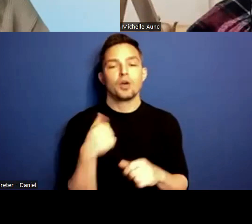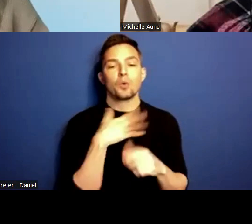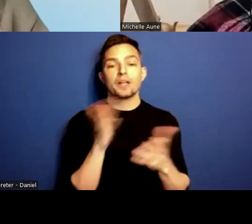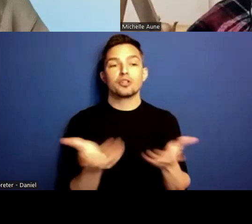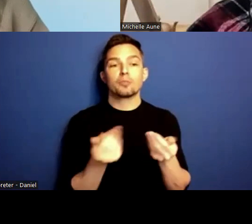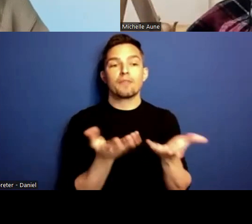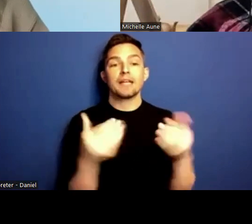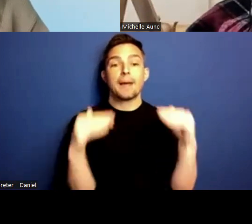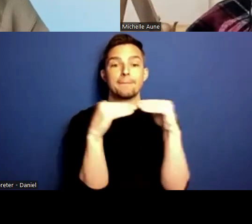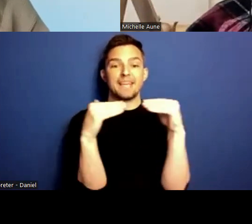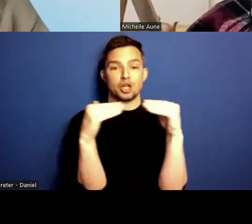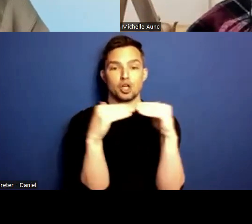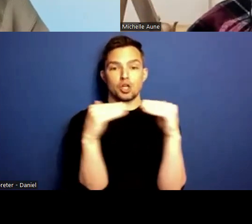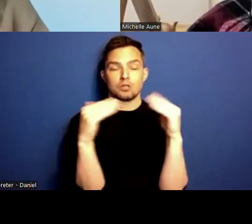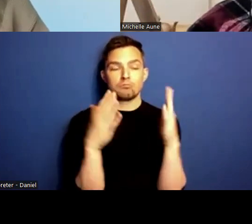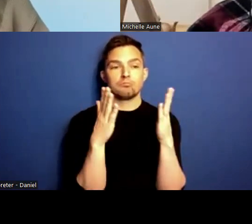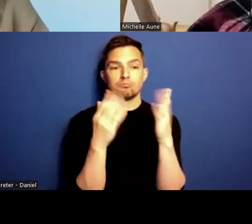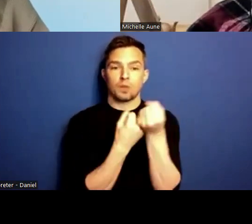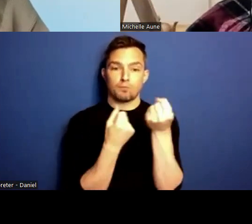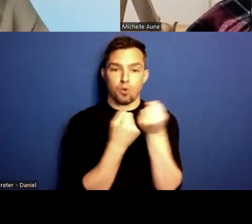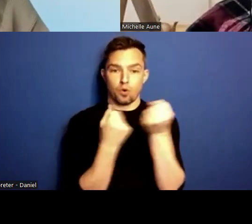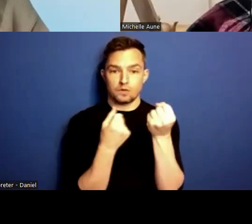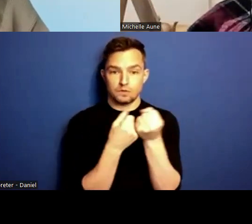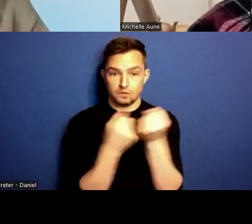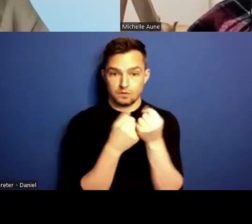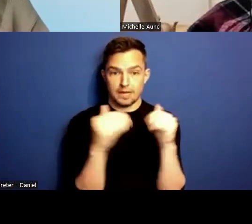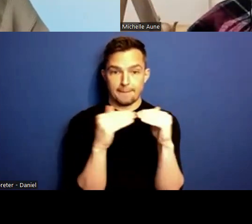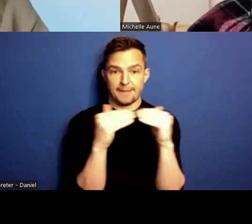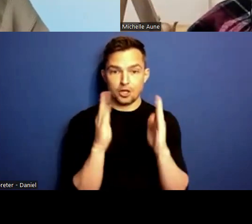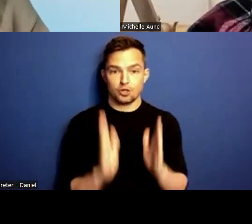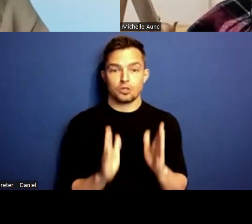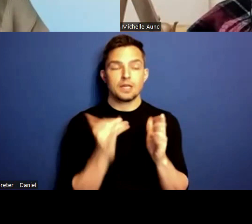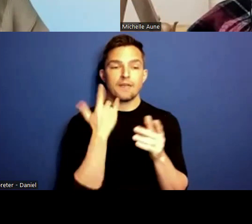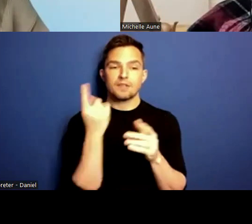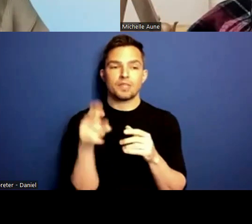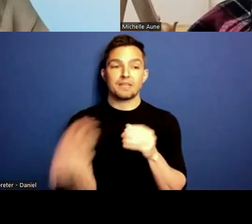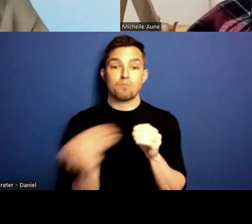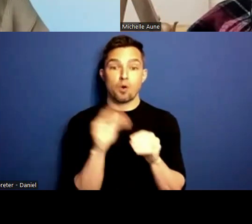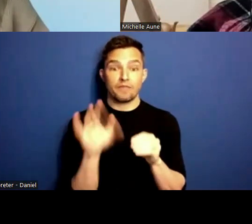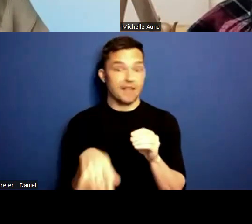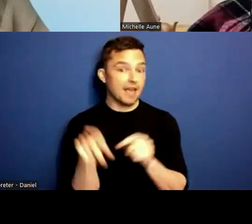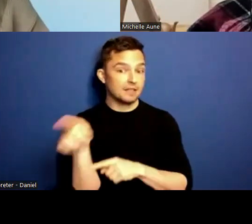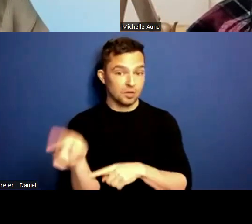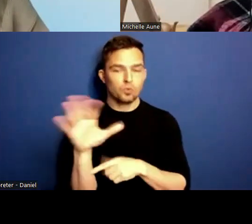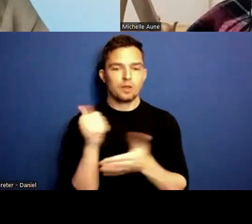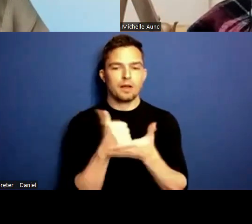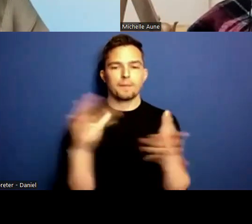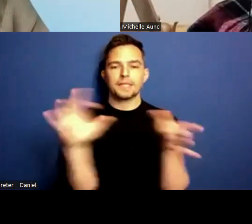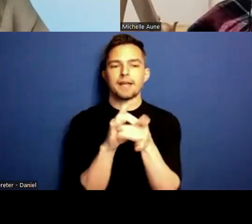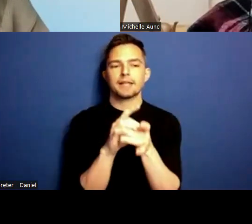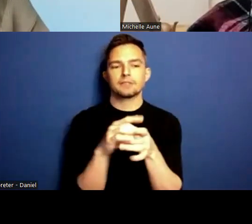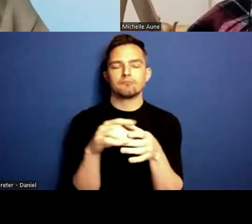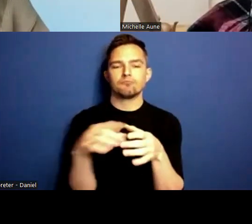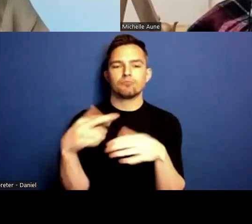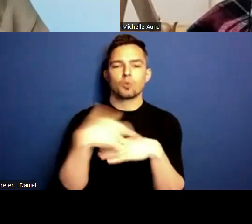peer support. And if someone needs something more than that, then we're going to help them connect in with that,